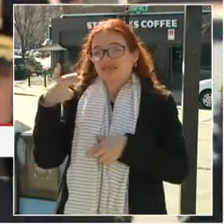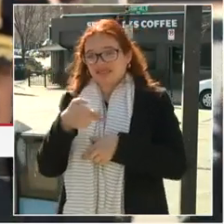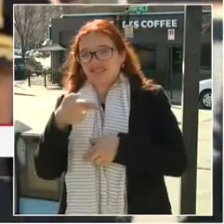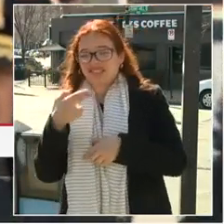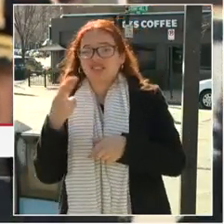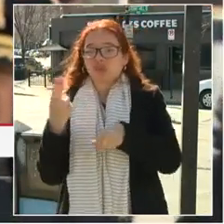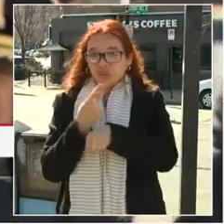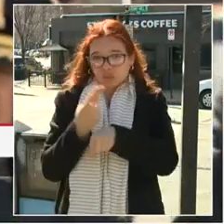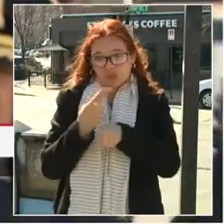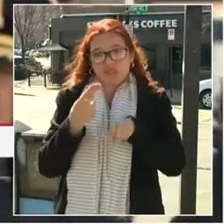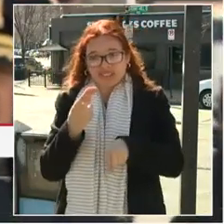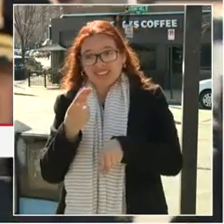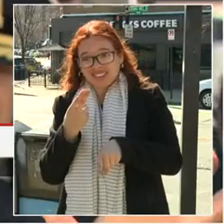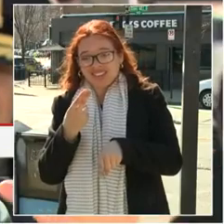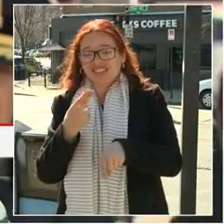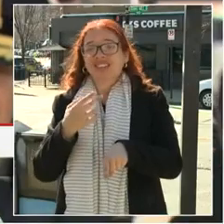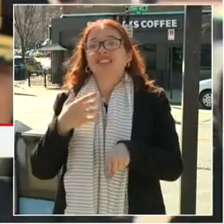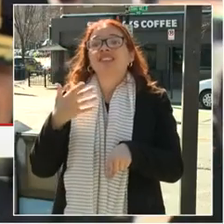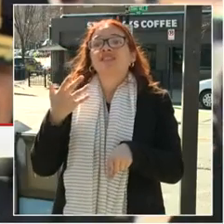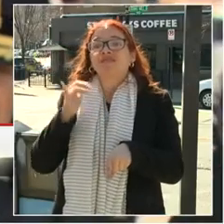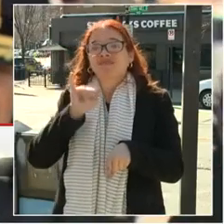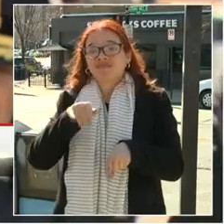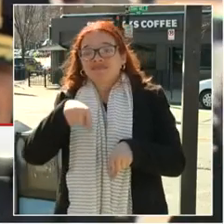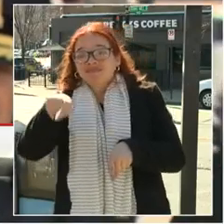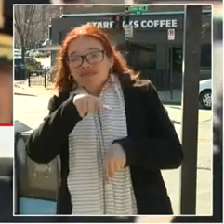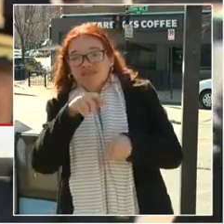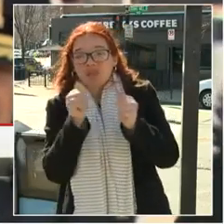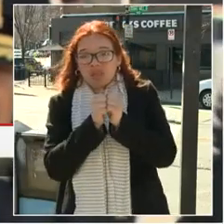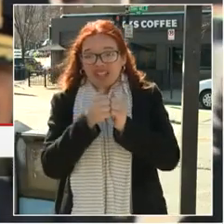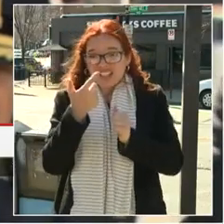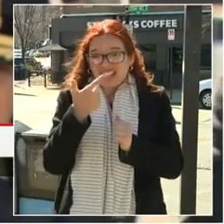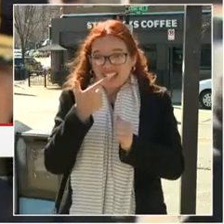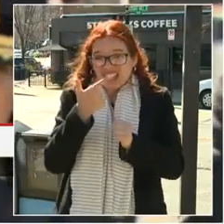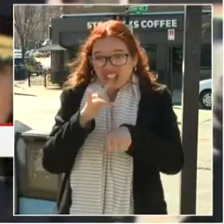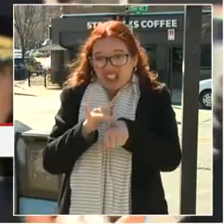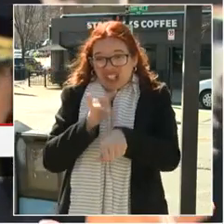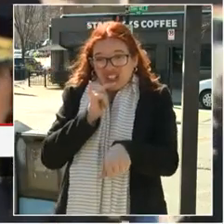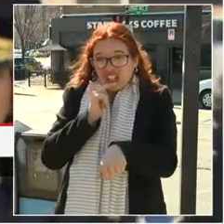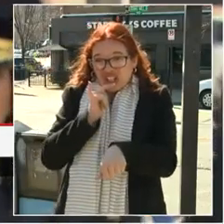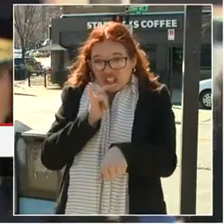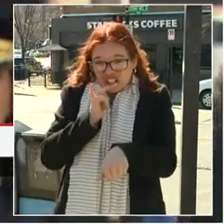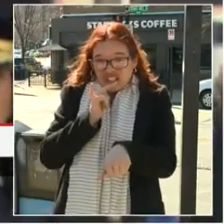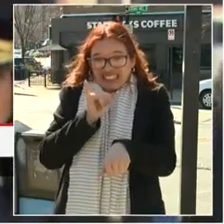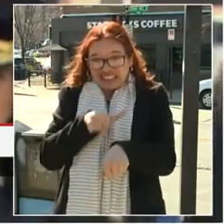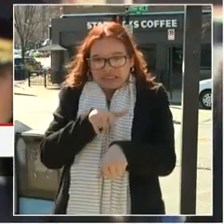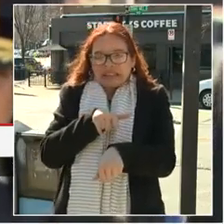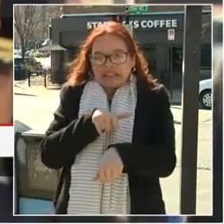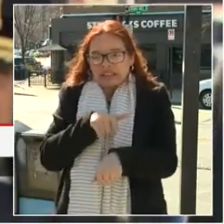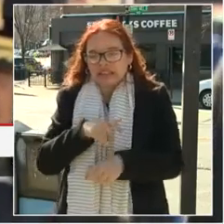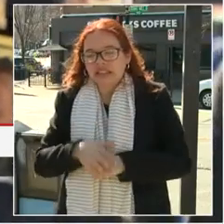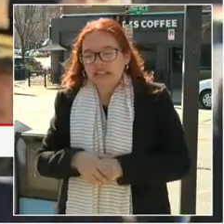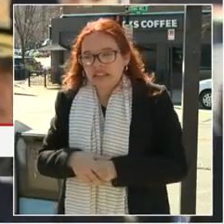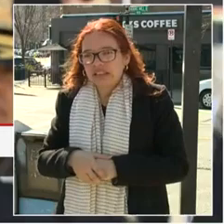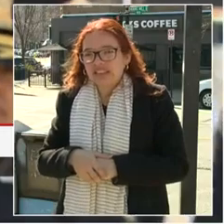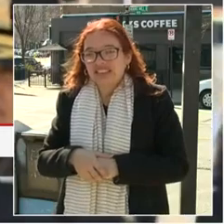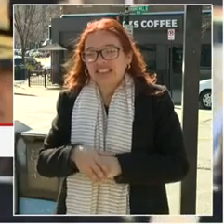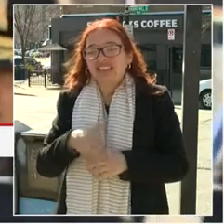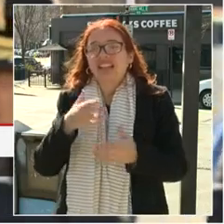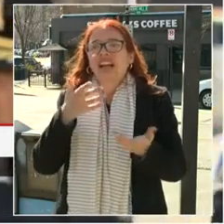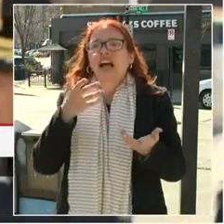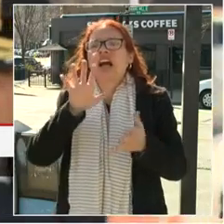stop people with guns at the very earliest part, and you shouldn't be rolling back